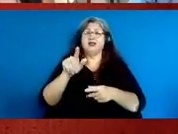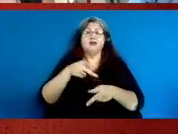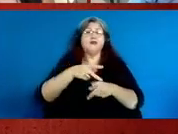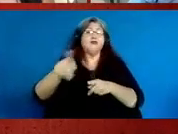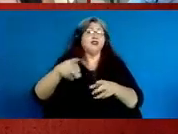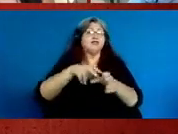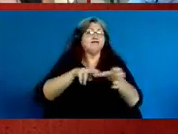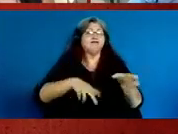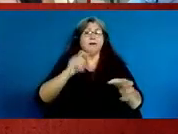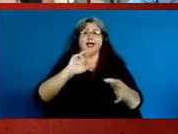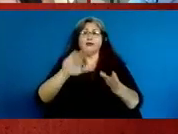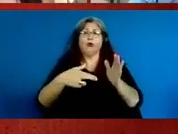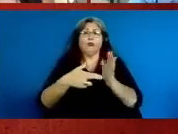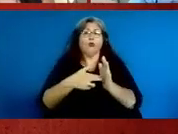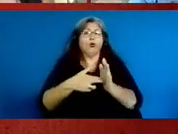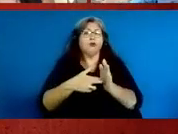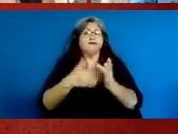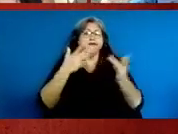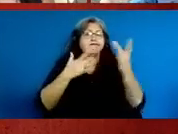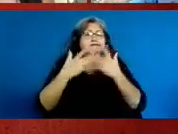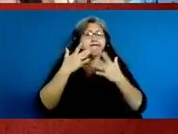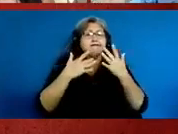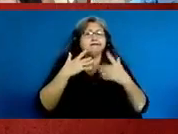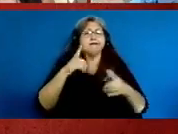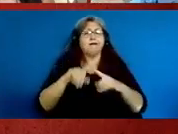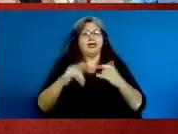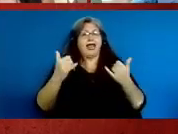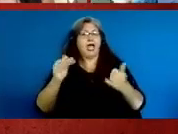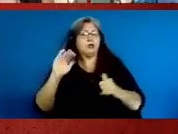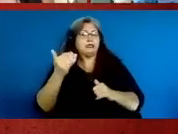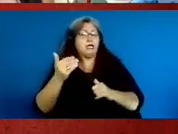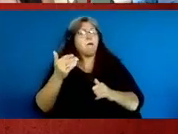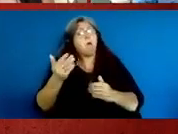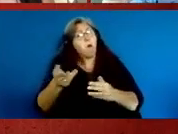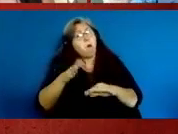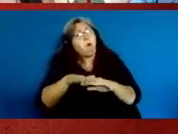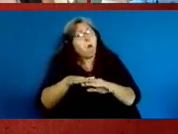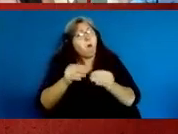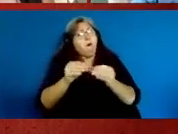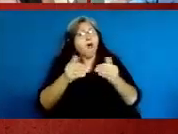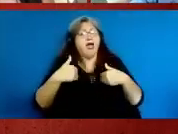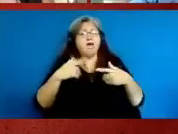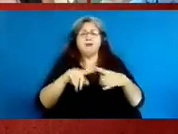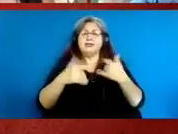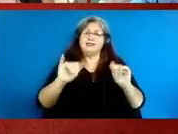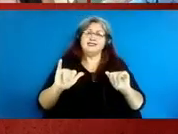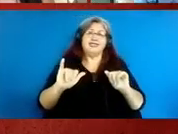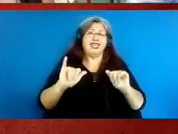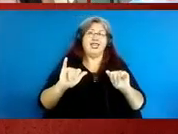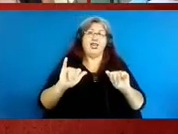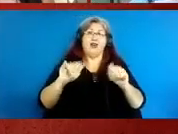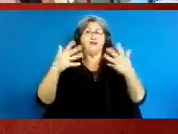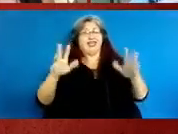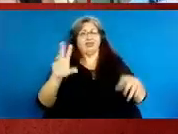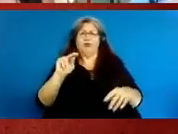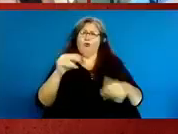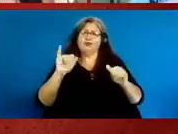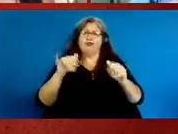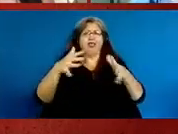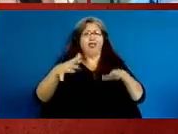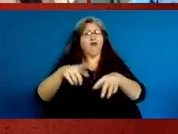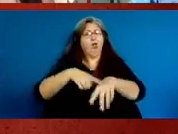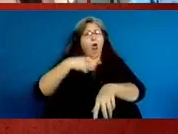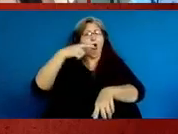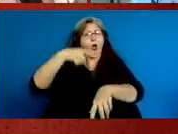no roles, you know. And now there seems to be a few more, but there's still a long, long ways to go, you know. However, as far